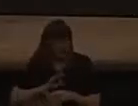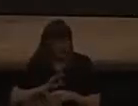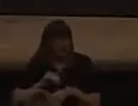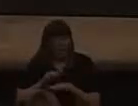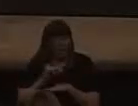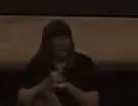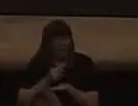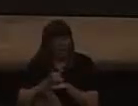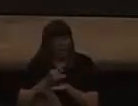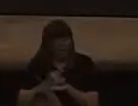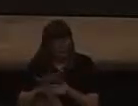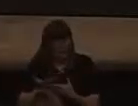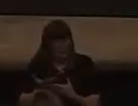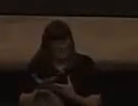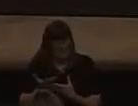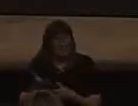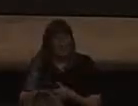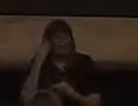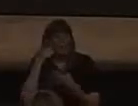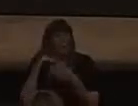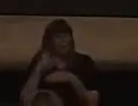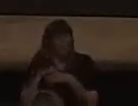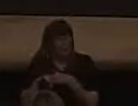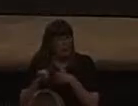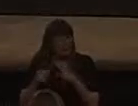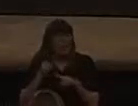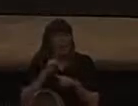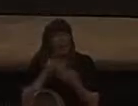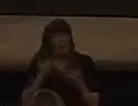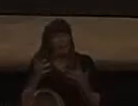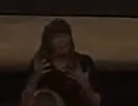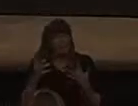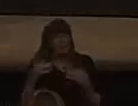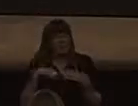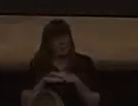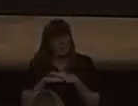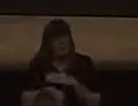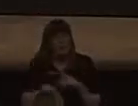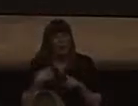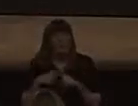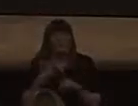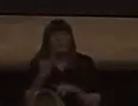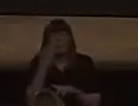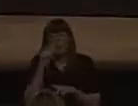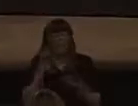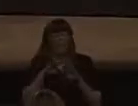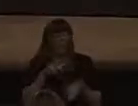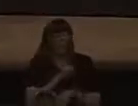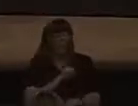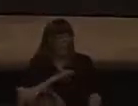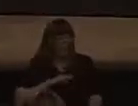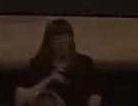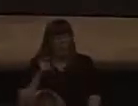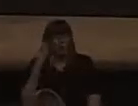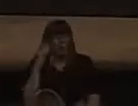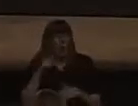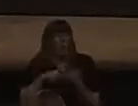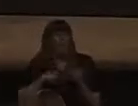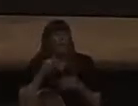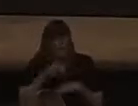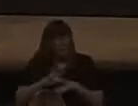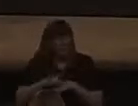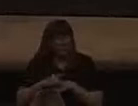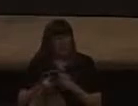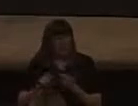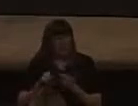institutions and don't always know what's available or when things are, and front of house staff. They should know what's available. They